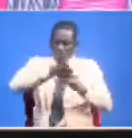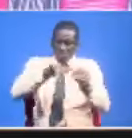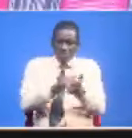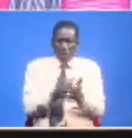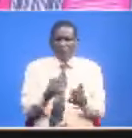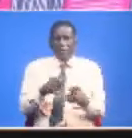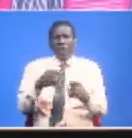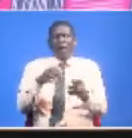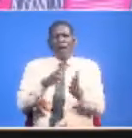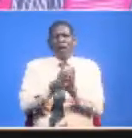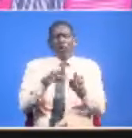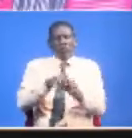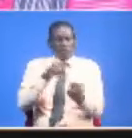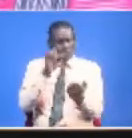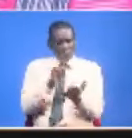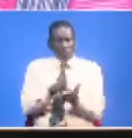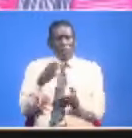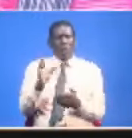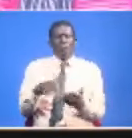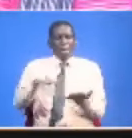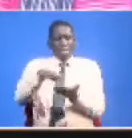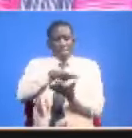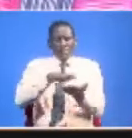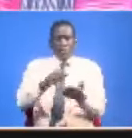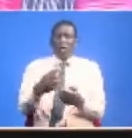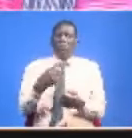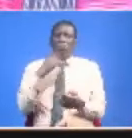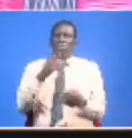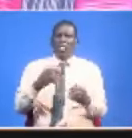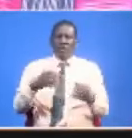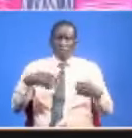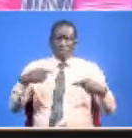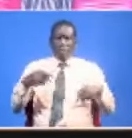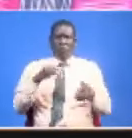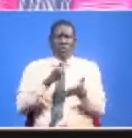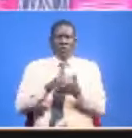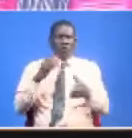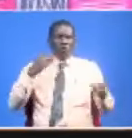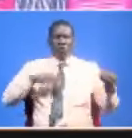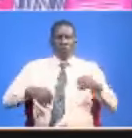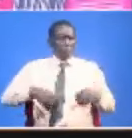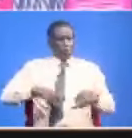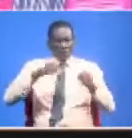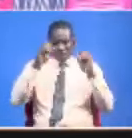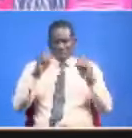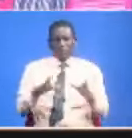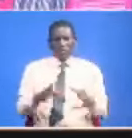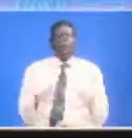laid aside. So basically to tell people that corruption does not pay.